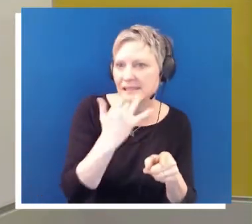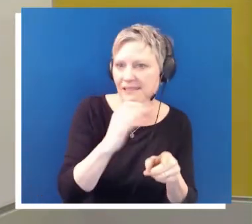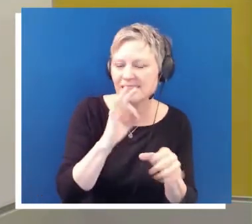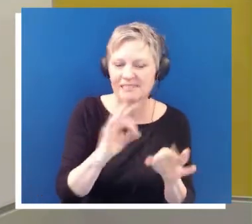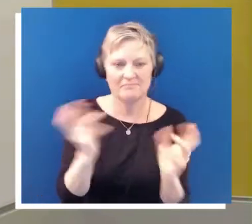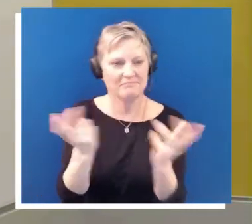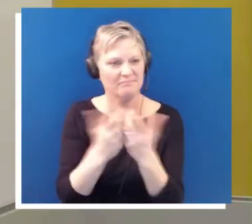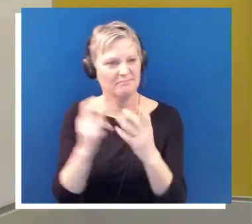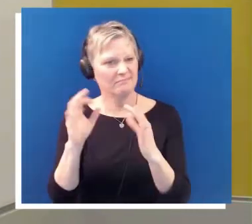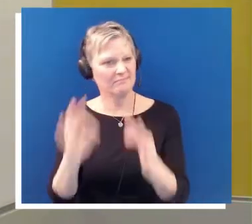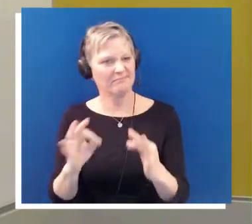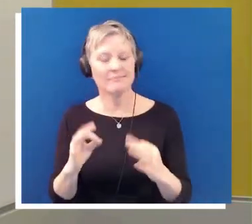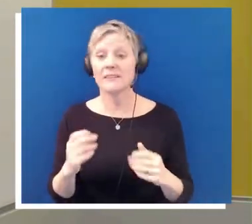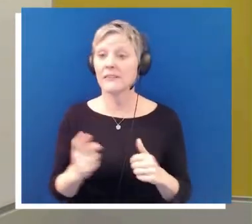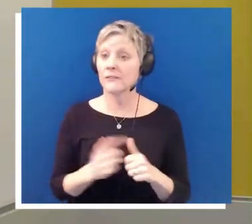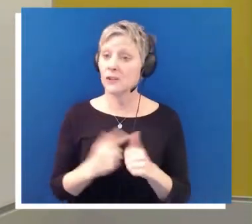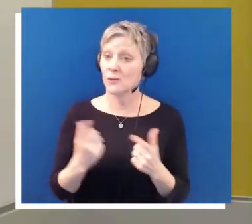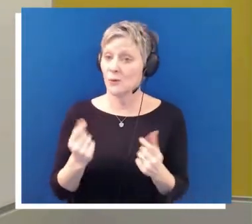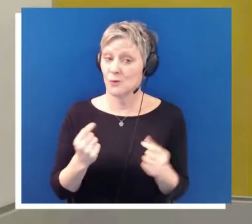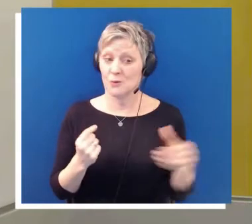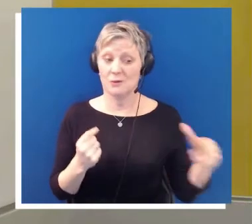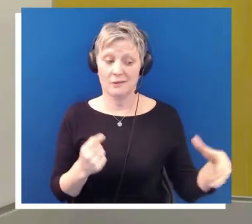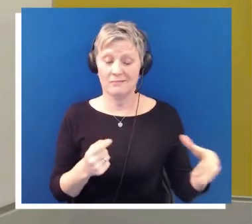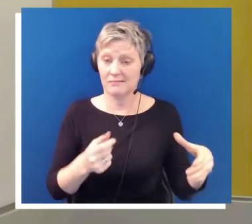pan. I have some red onion here,